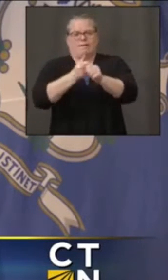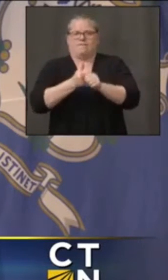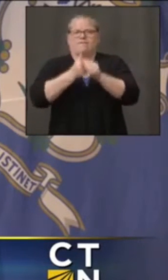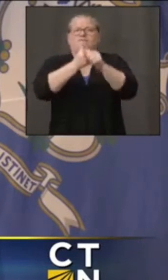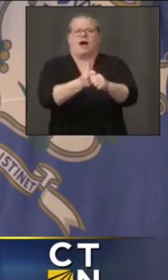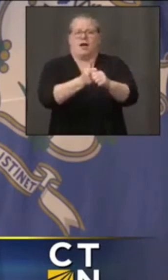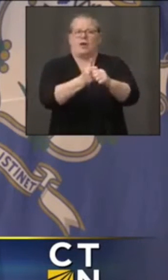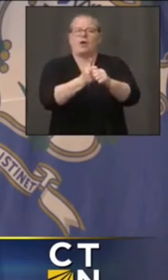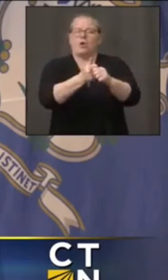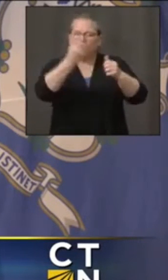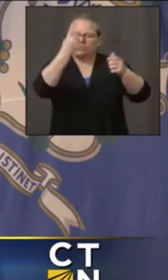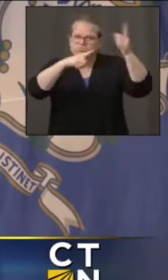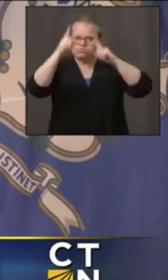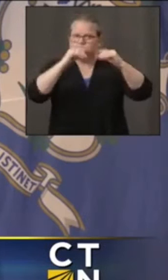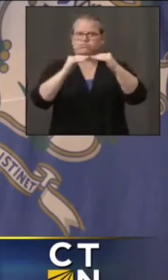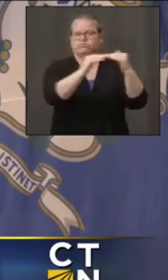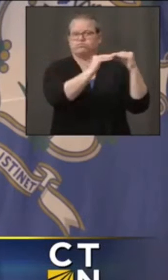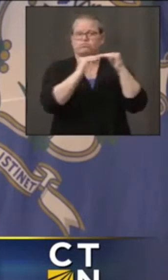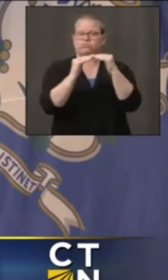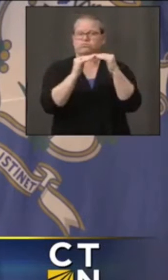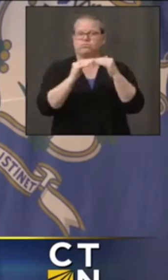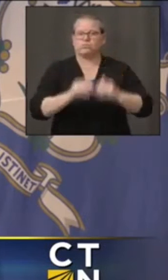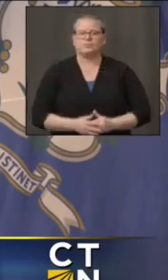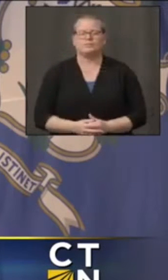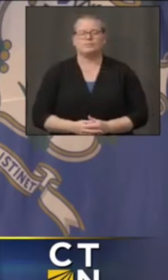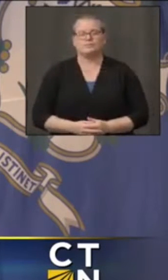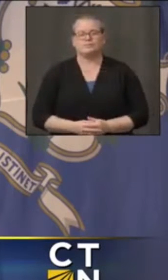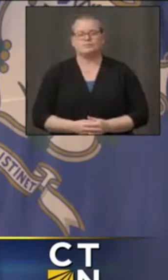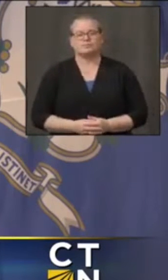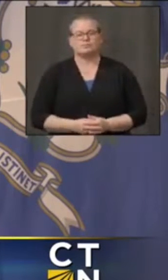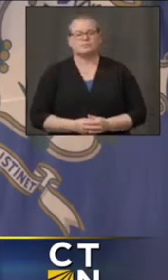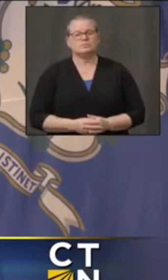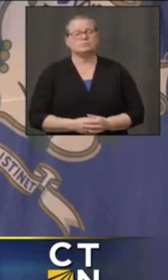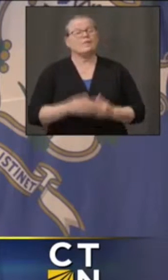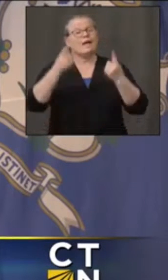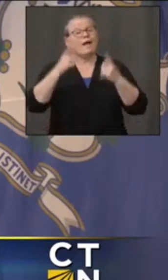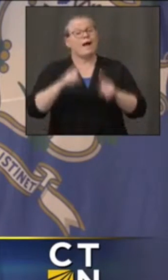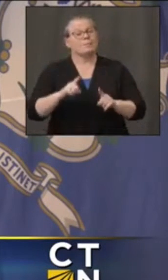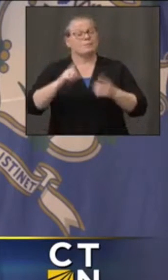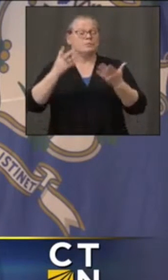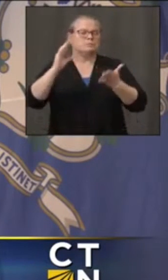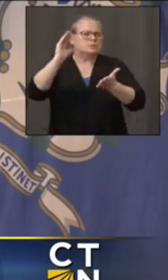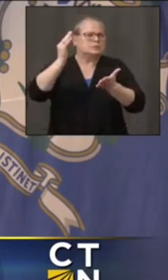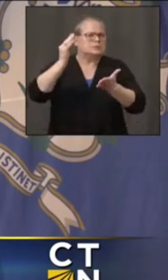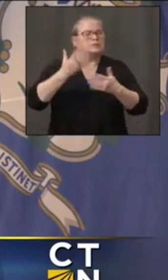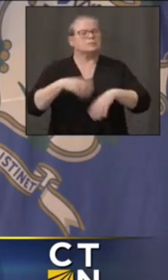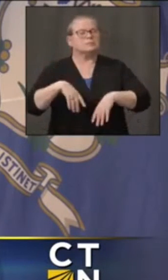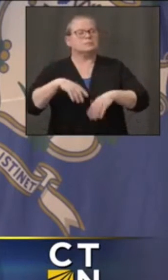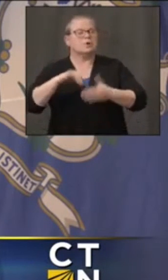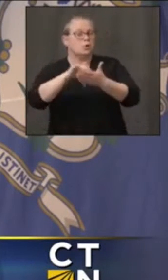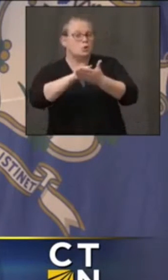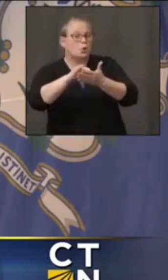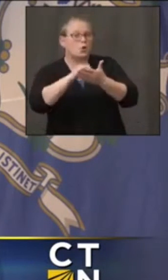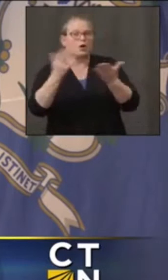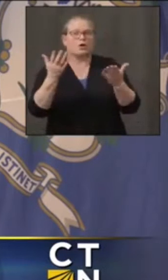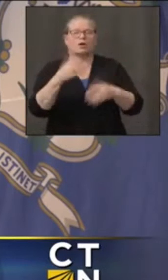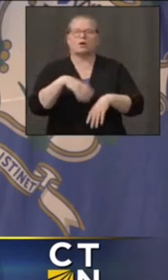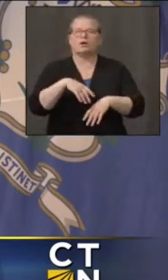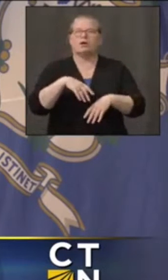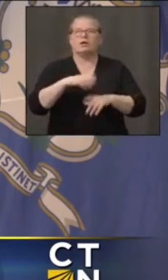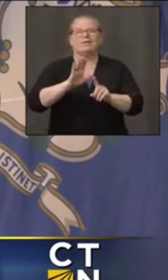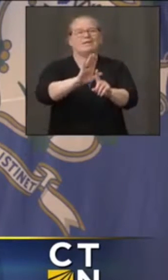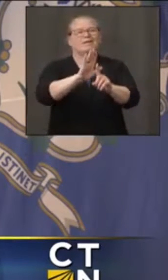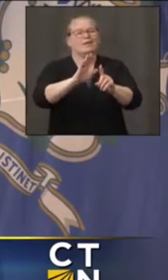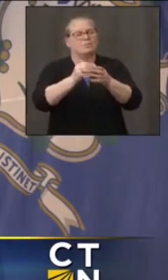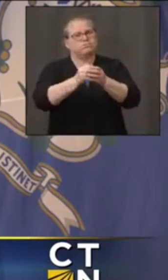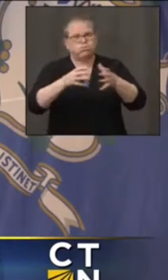One of the things that I think they've had some success, particularly in New York in these real hot zones. I think Queens was one of them.